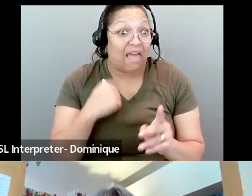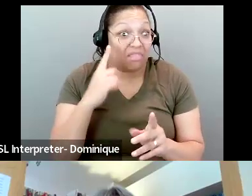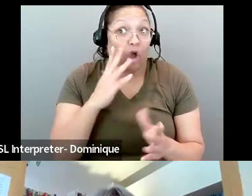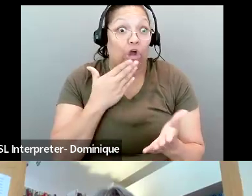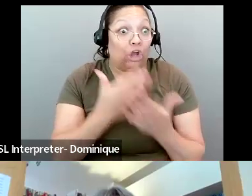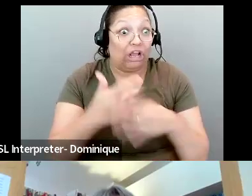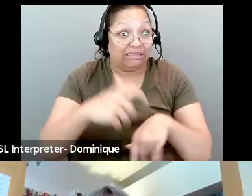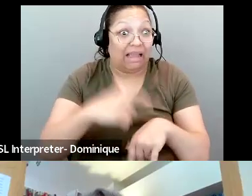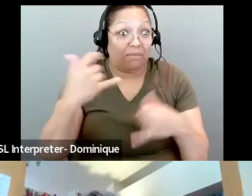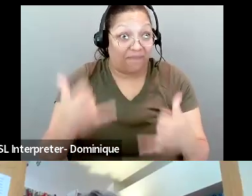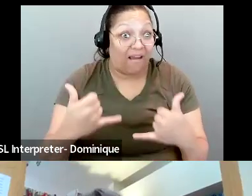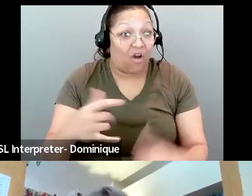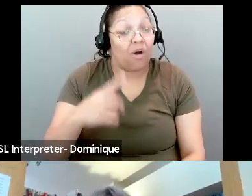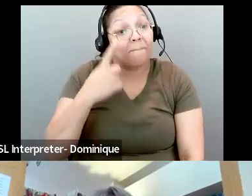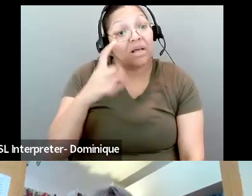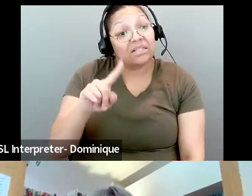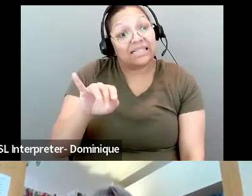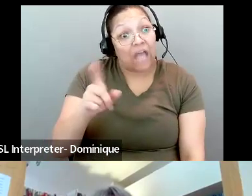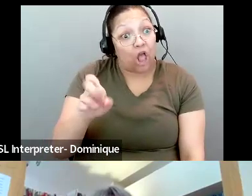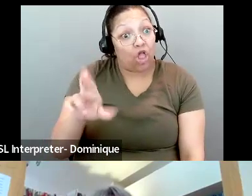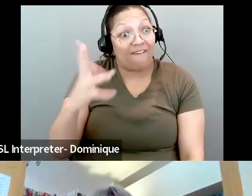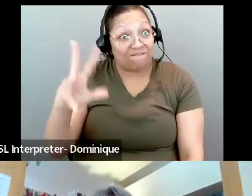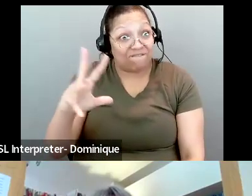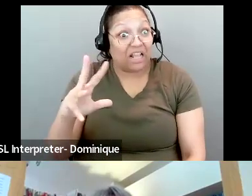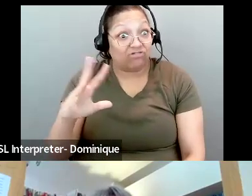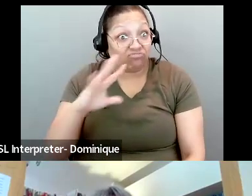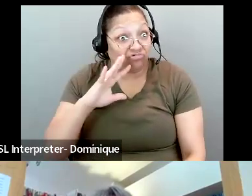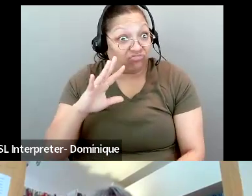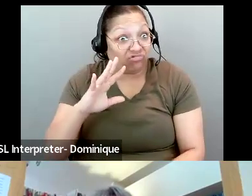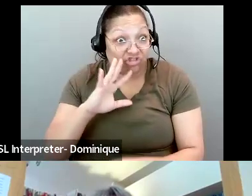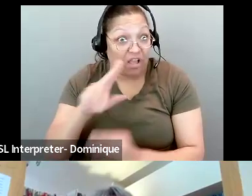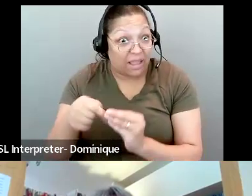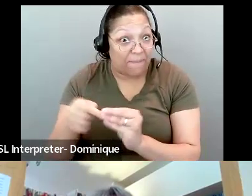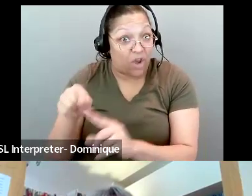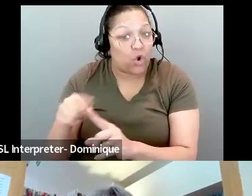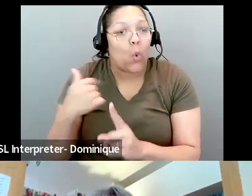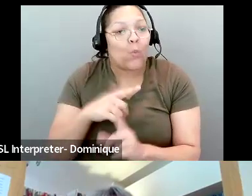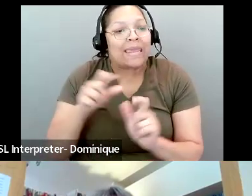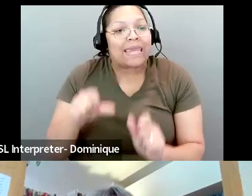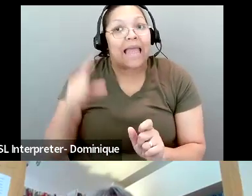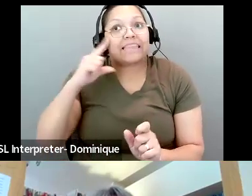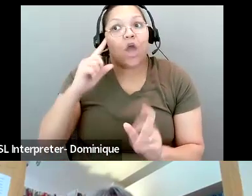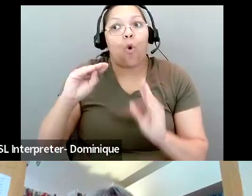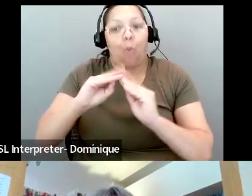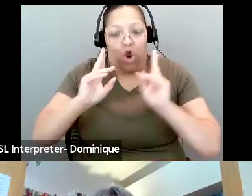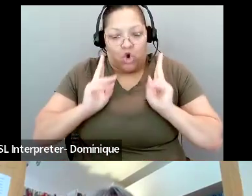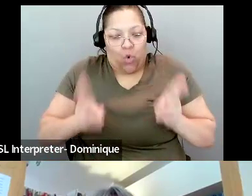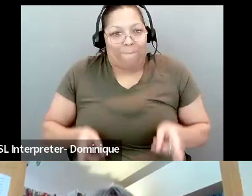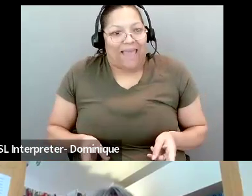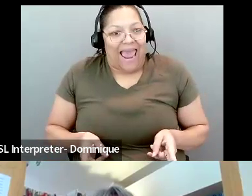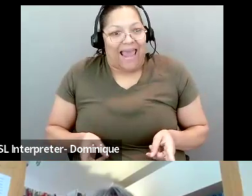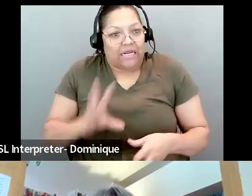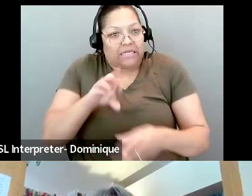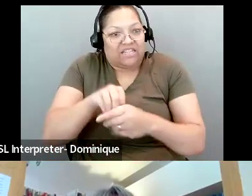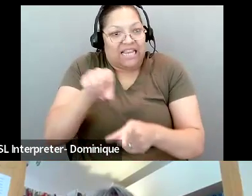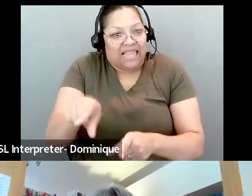of Tyler alluded to it, but I think we can start putting humanity back into the independent living